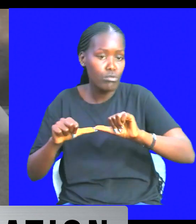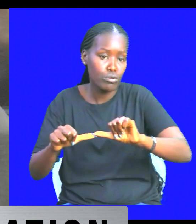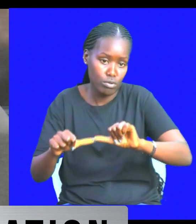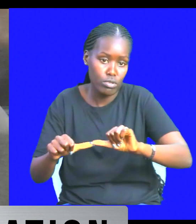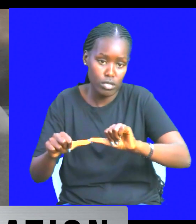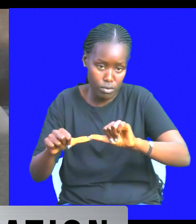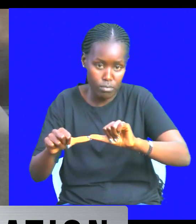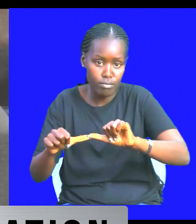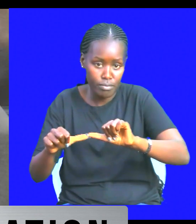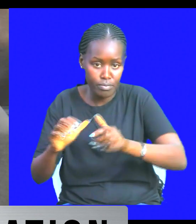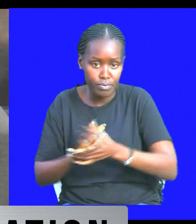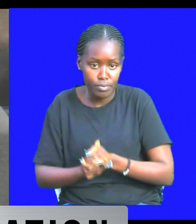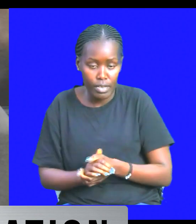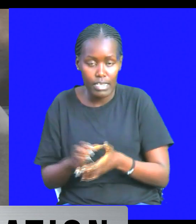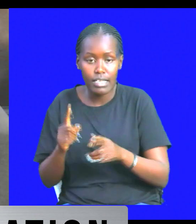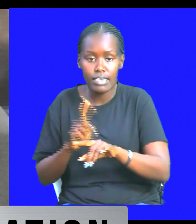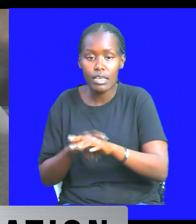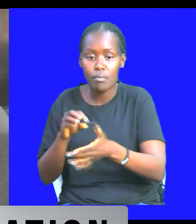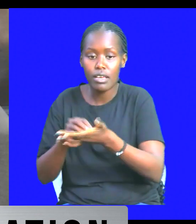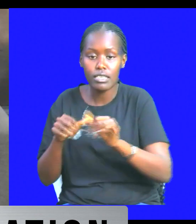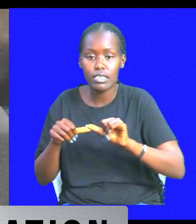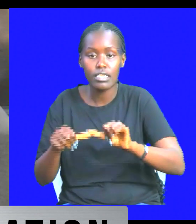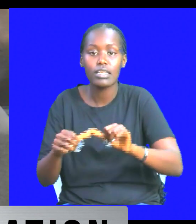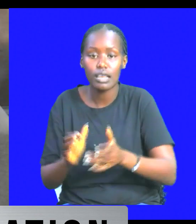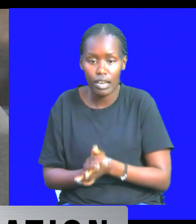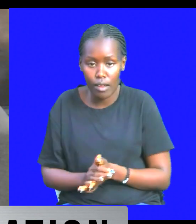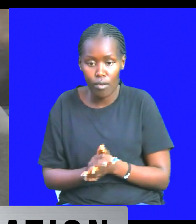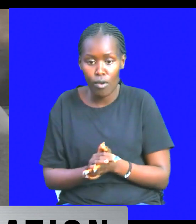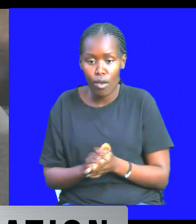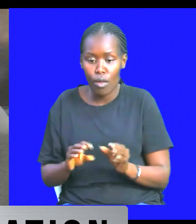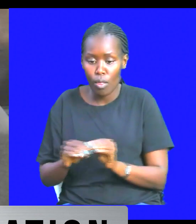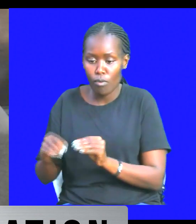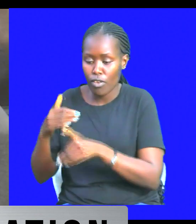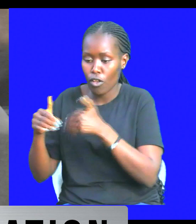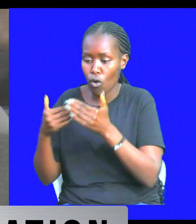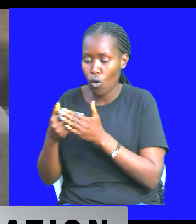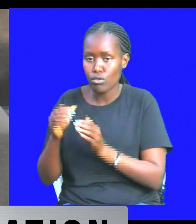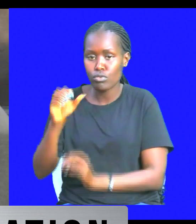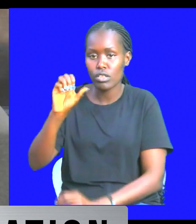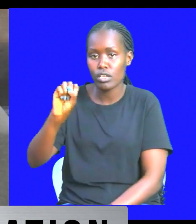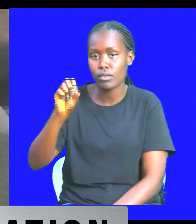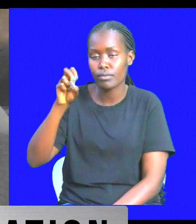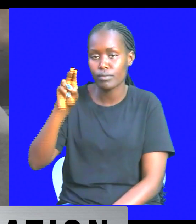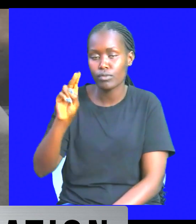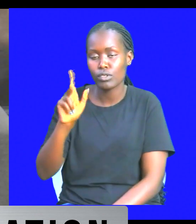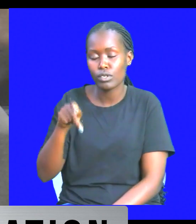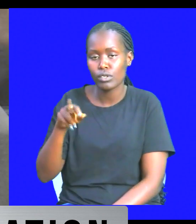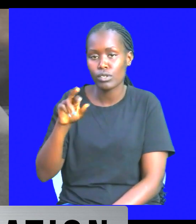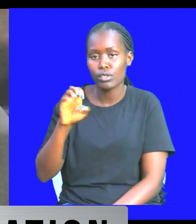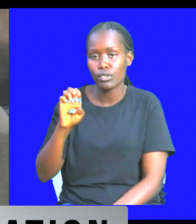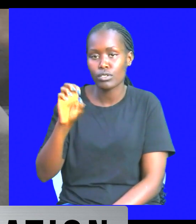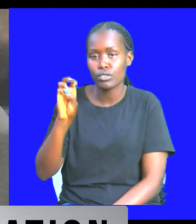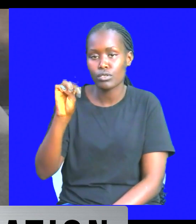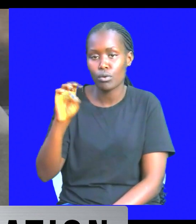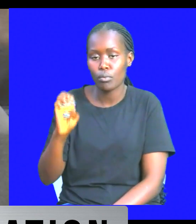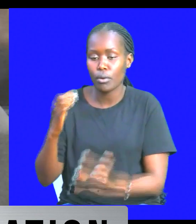case continues. So that is what was reason all the way, escalated all the way to the Supreme Court, and where he lost that. But then the